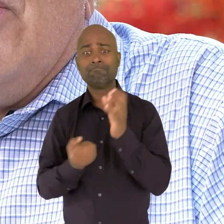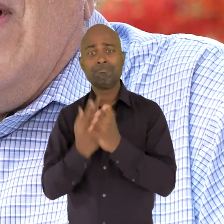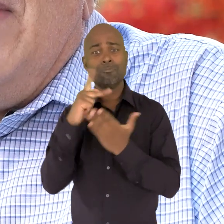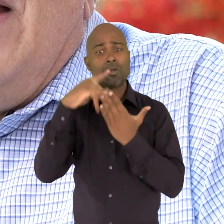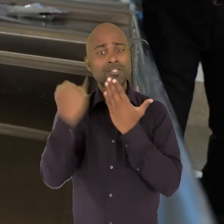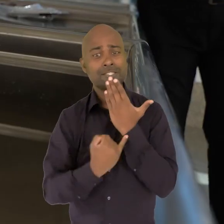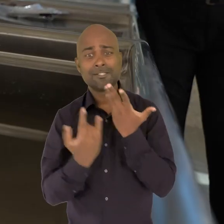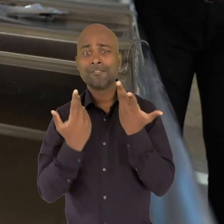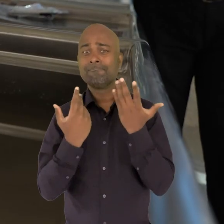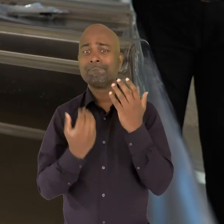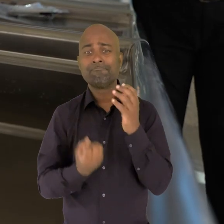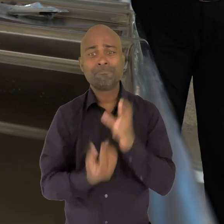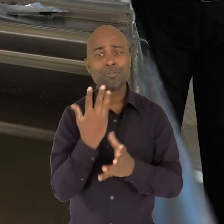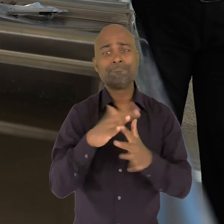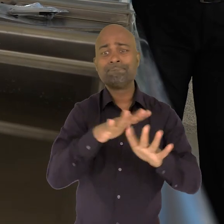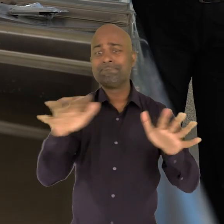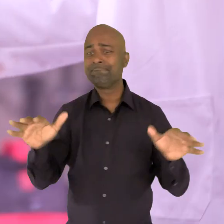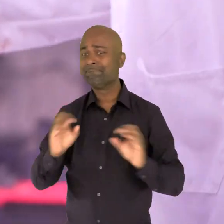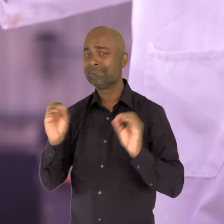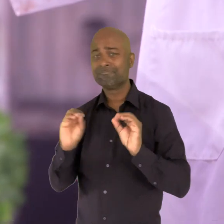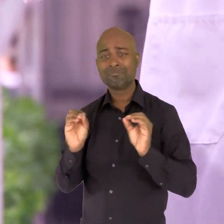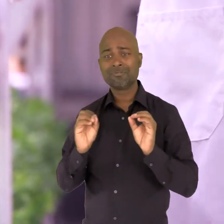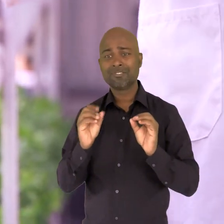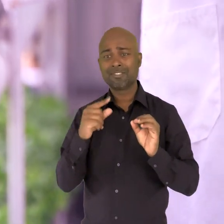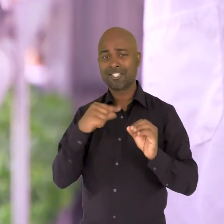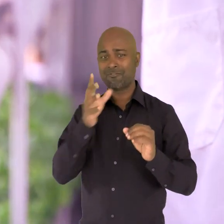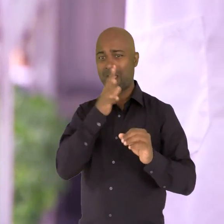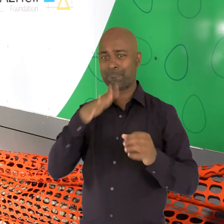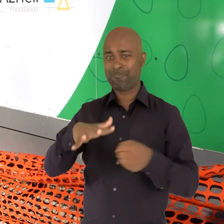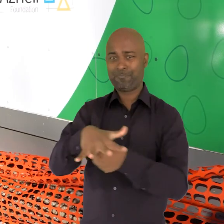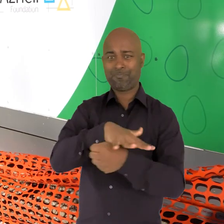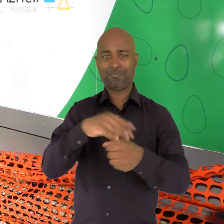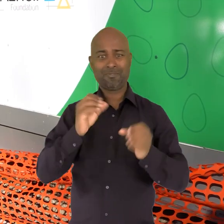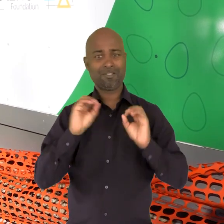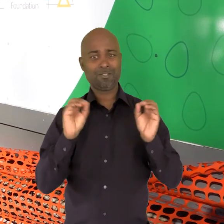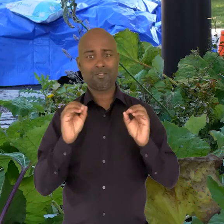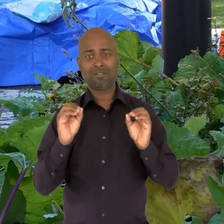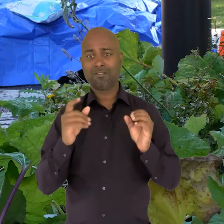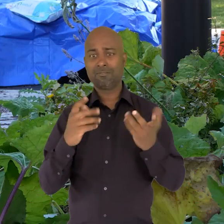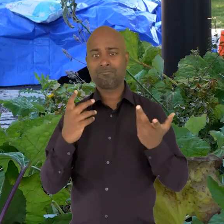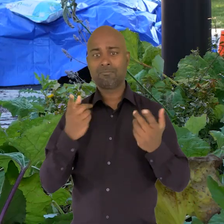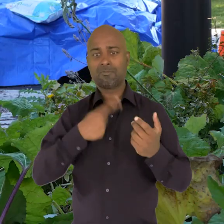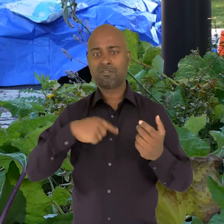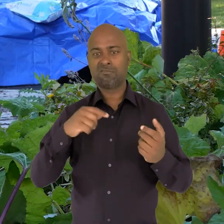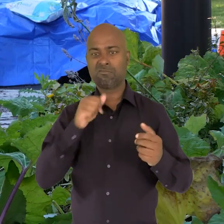subsidy program and accepting what we were doing should fall under that, green farming and